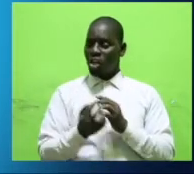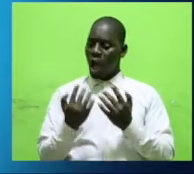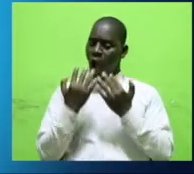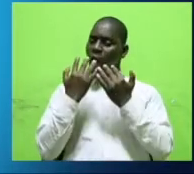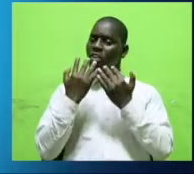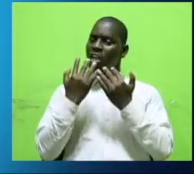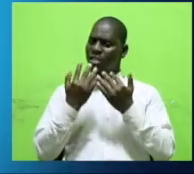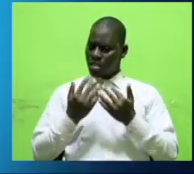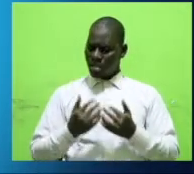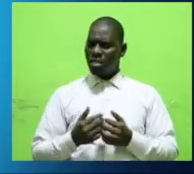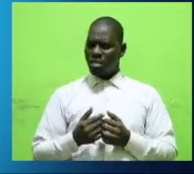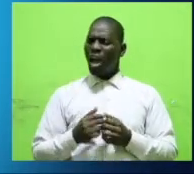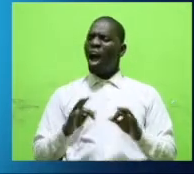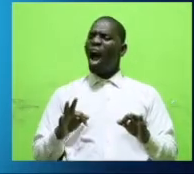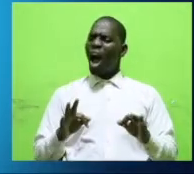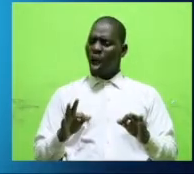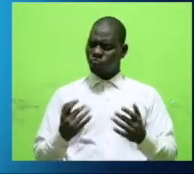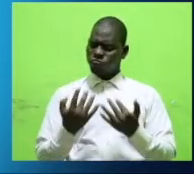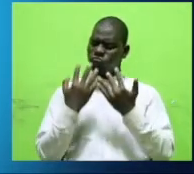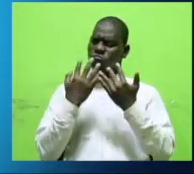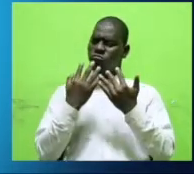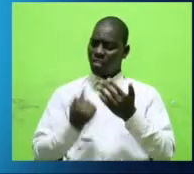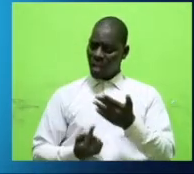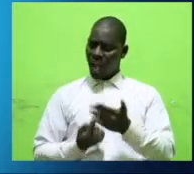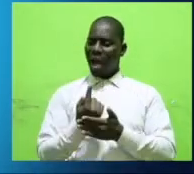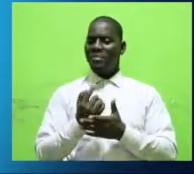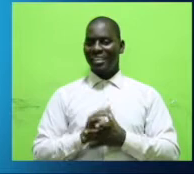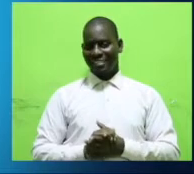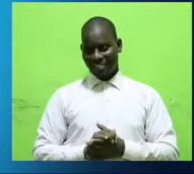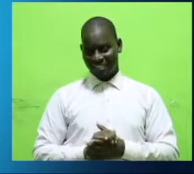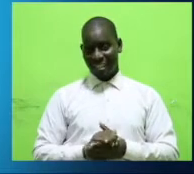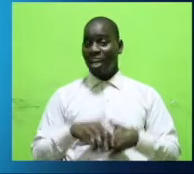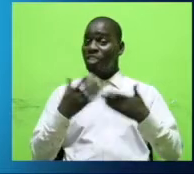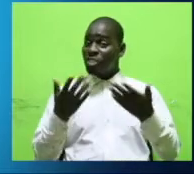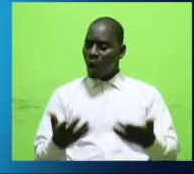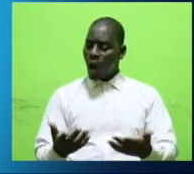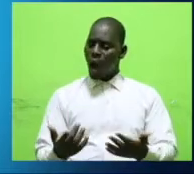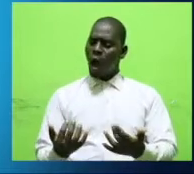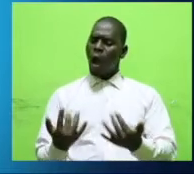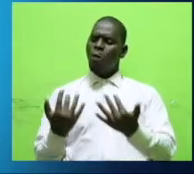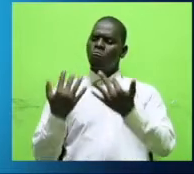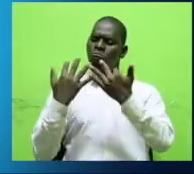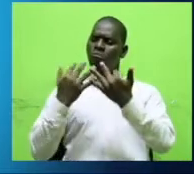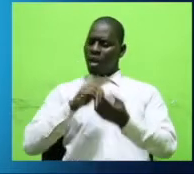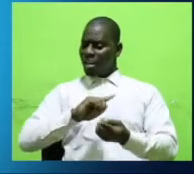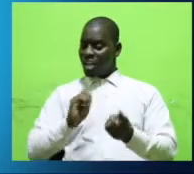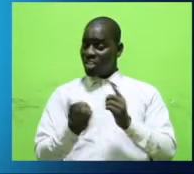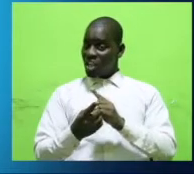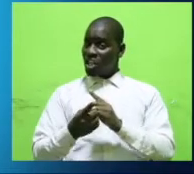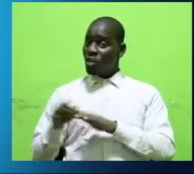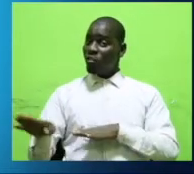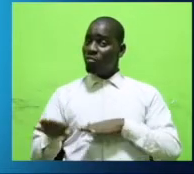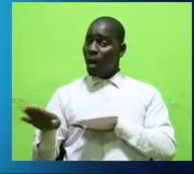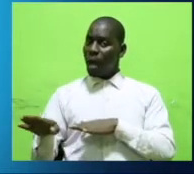exchange. How does gaseous exchange happen? Well, gaseous exchange